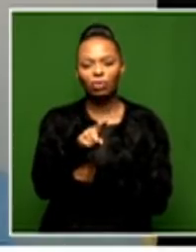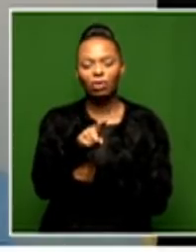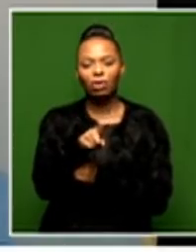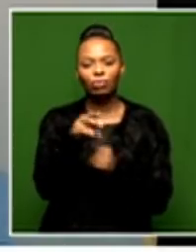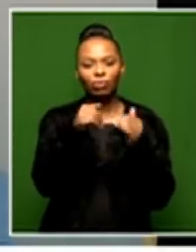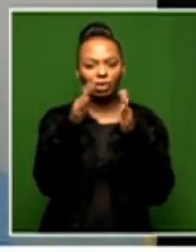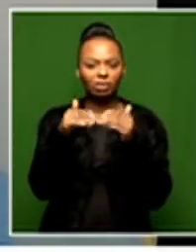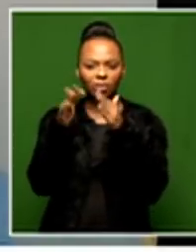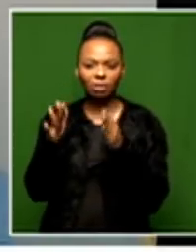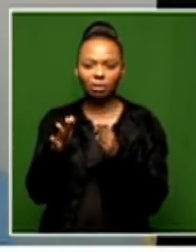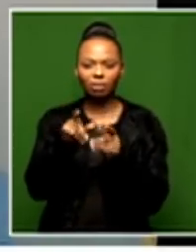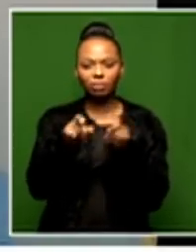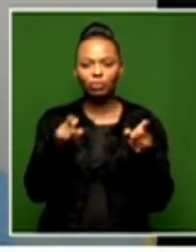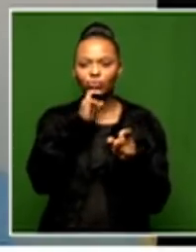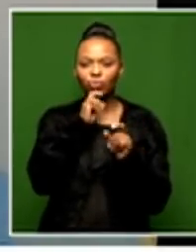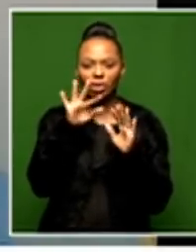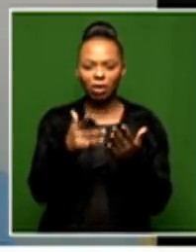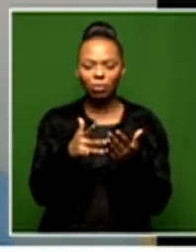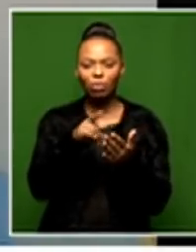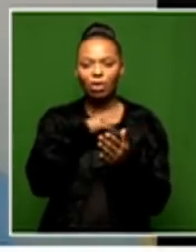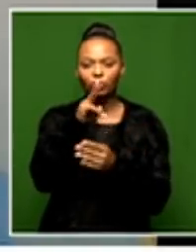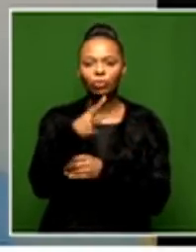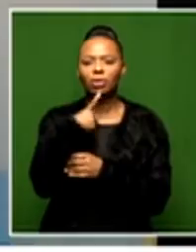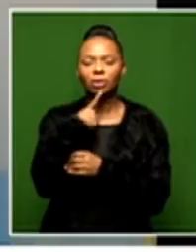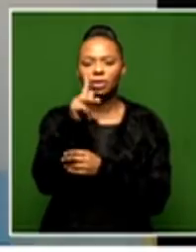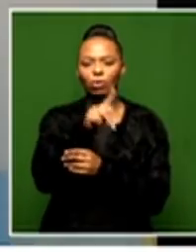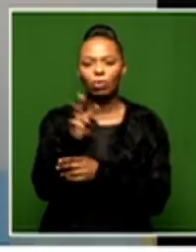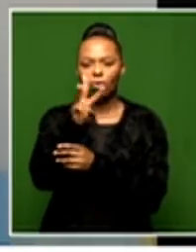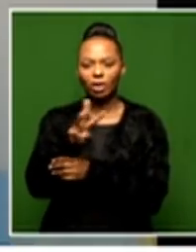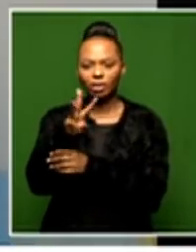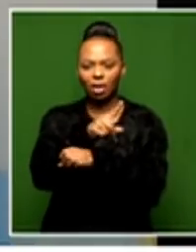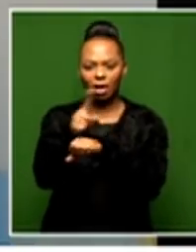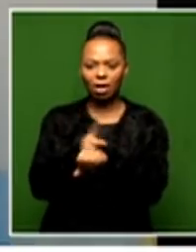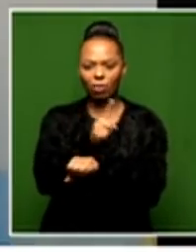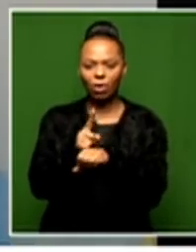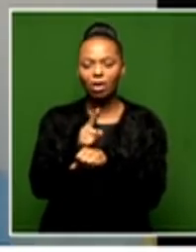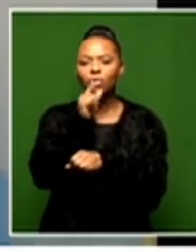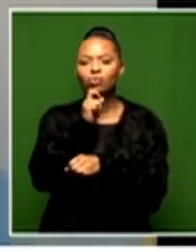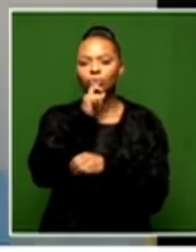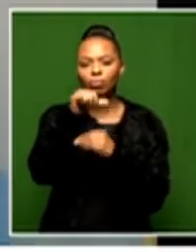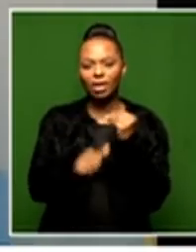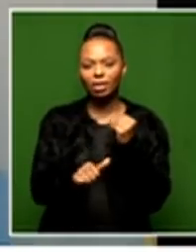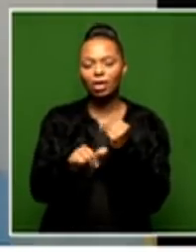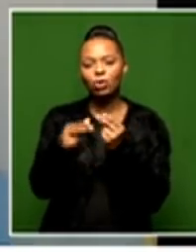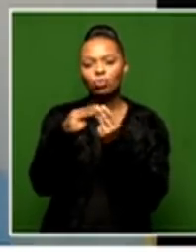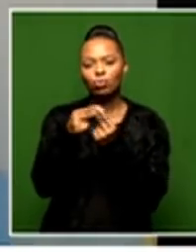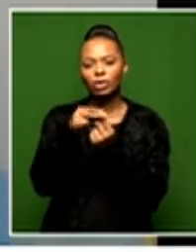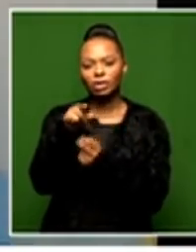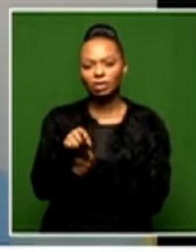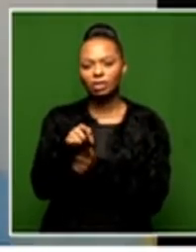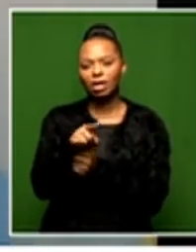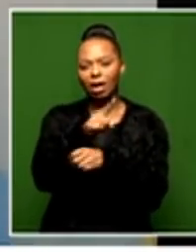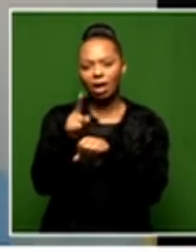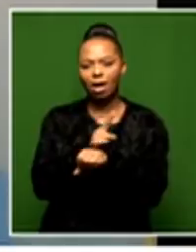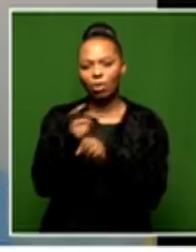level, maybe after your first 2,000 kilowatt hours of use per month, the unit rate, the charge per kilowatt hour will